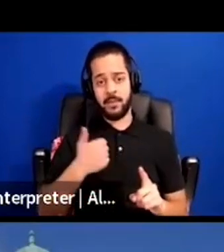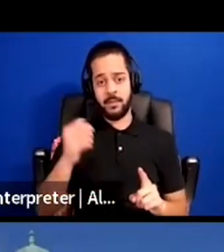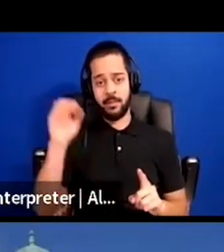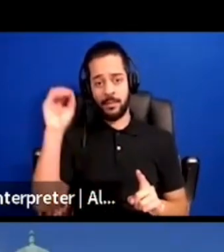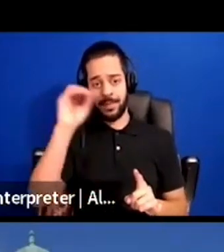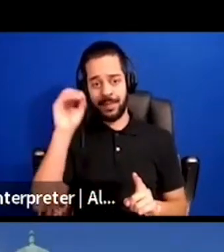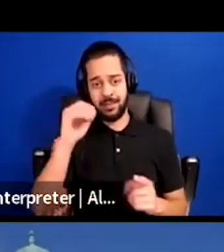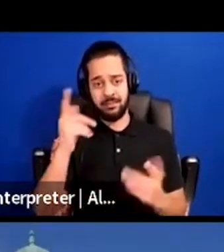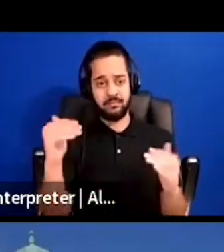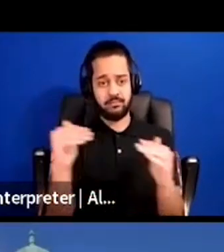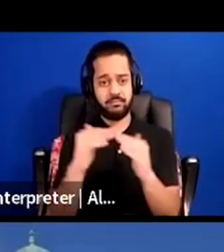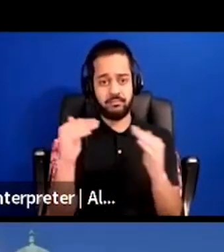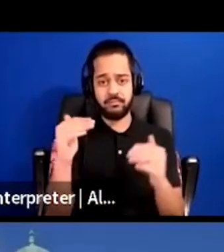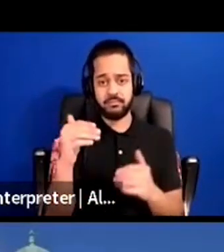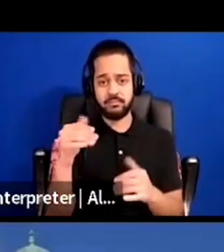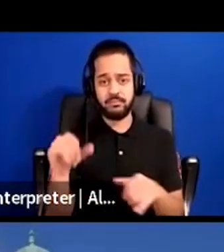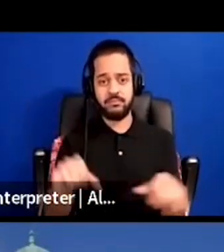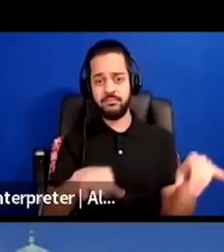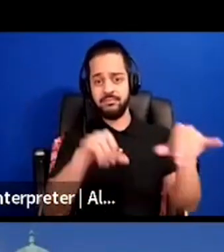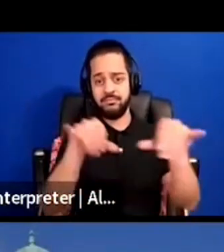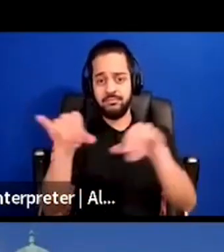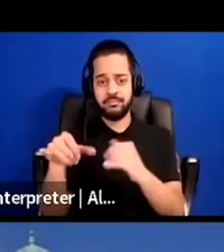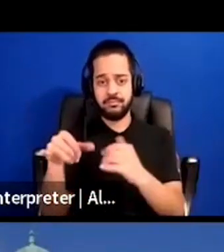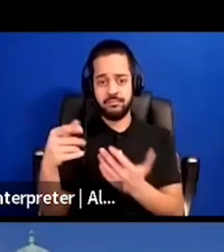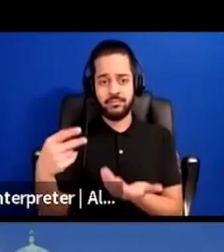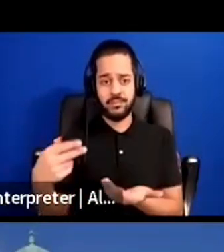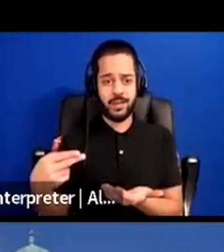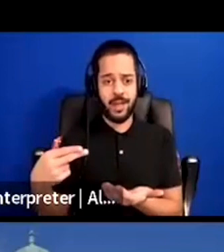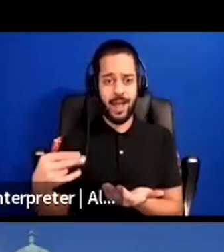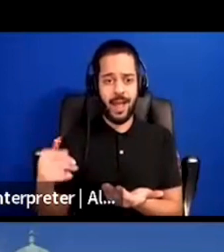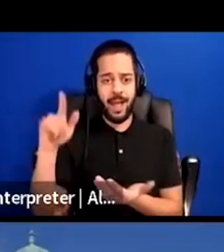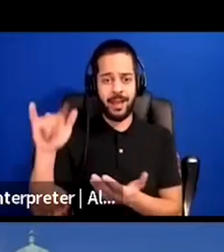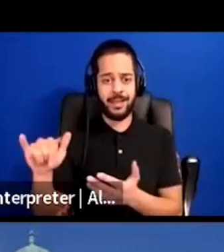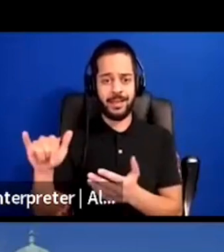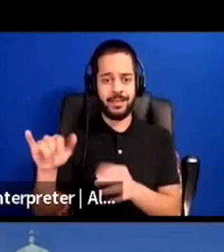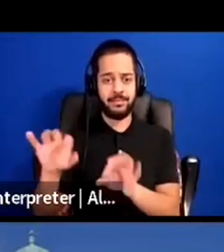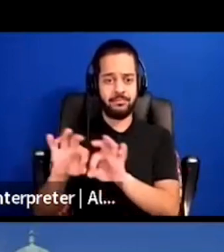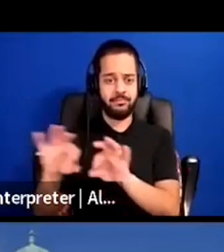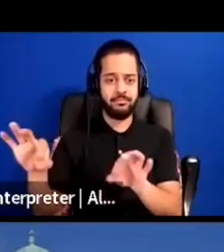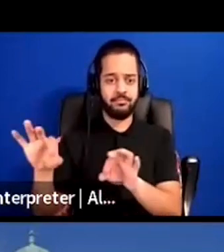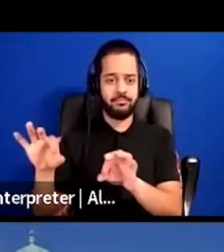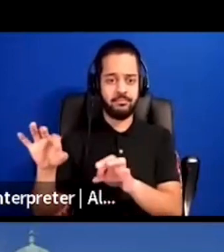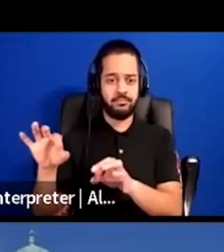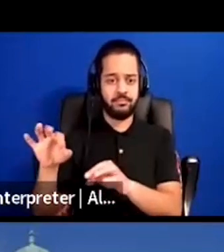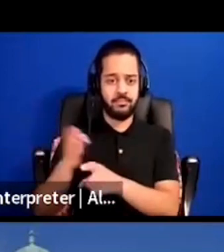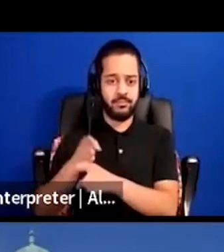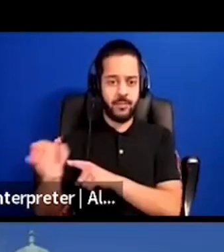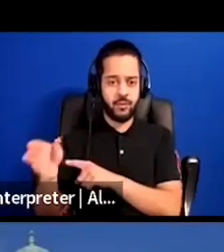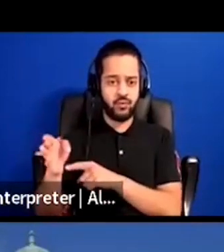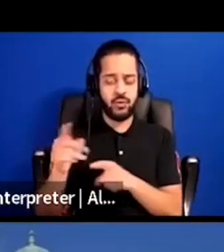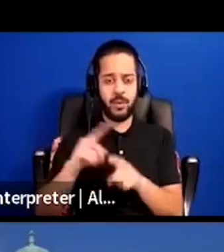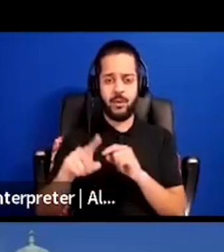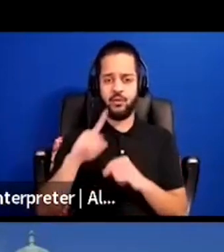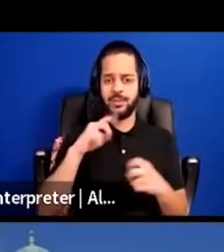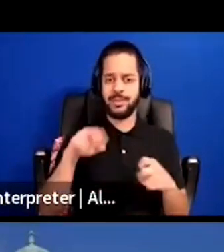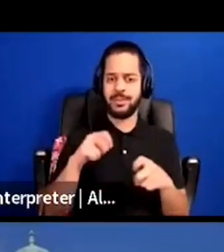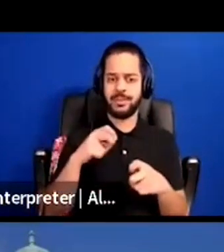you would any other highly degreed profession, but that's a challenge in our county of just getting people